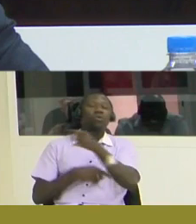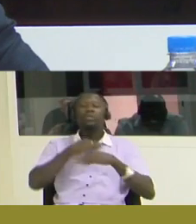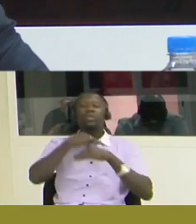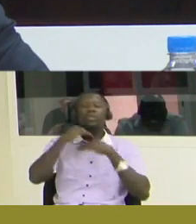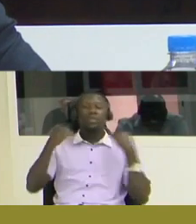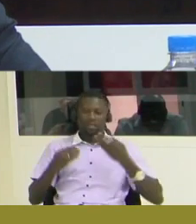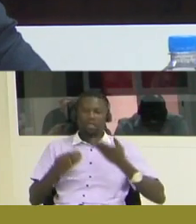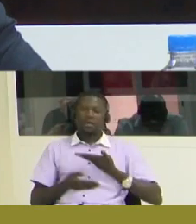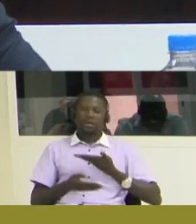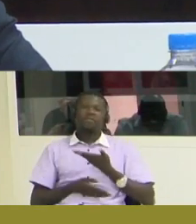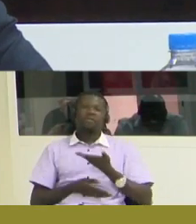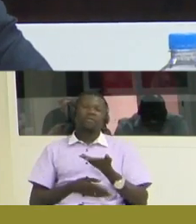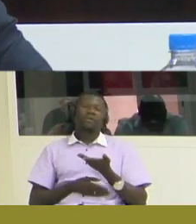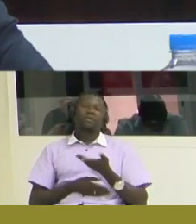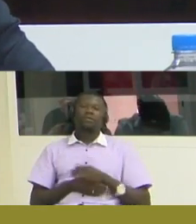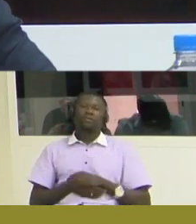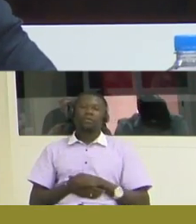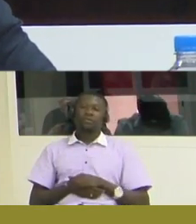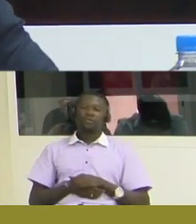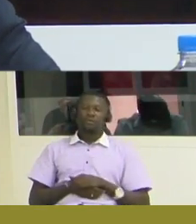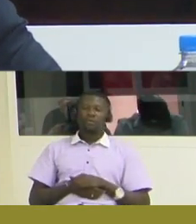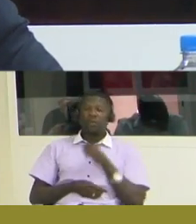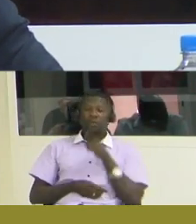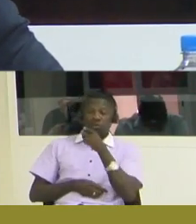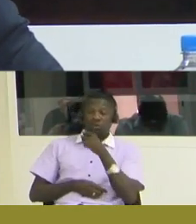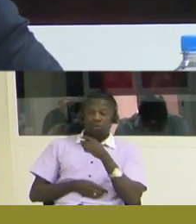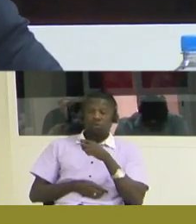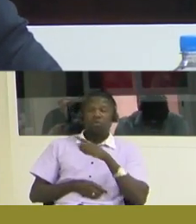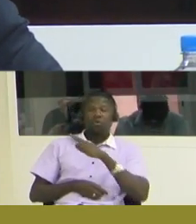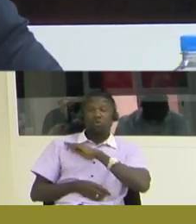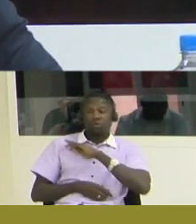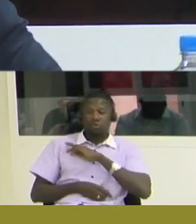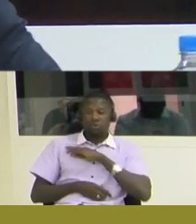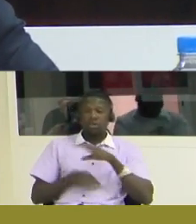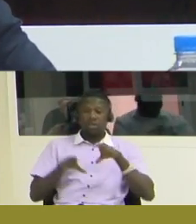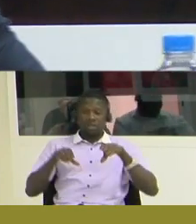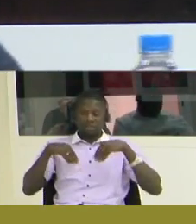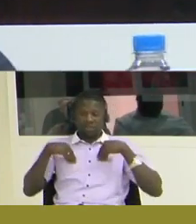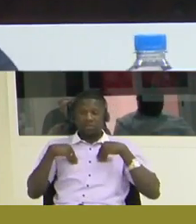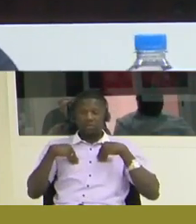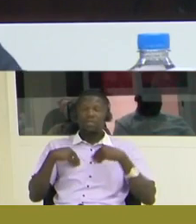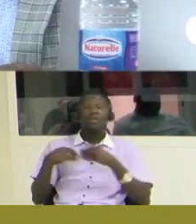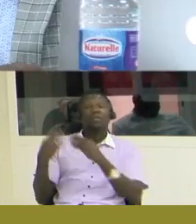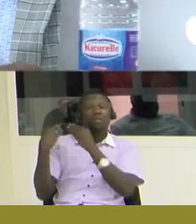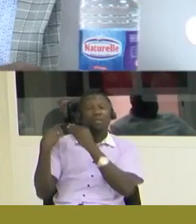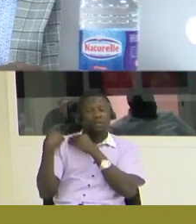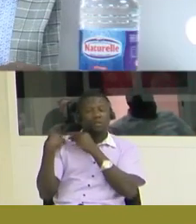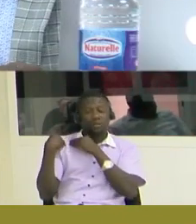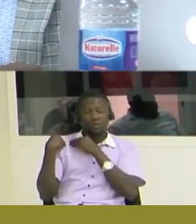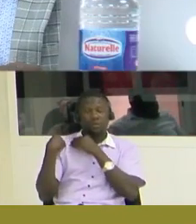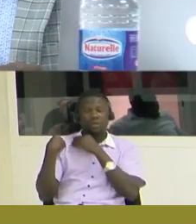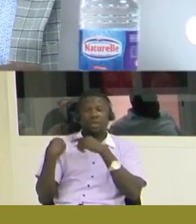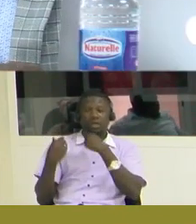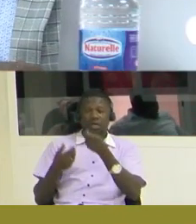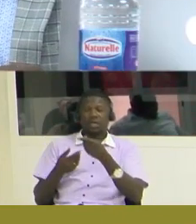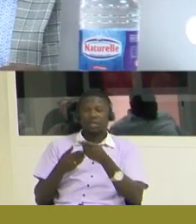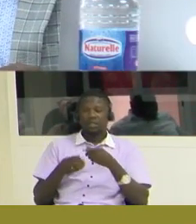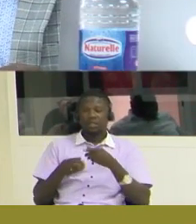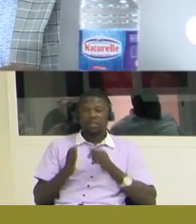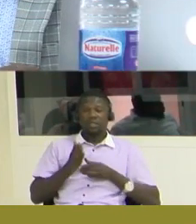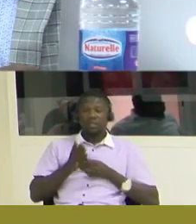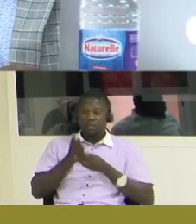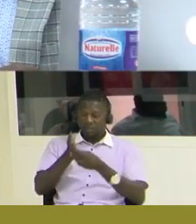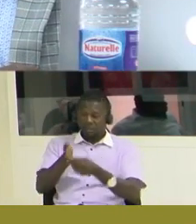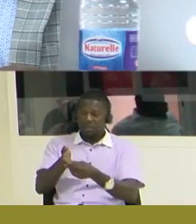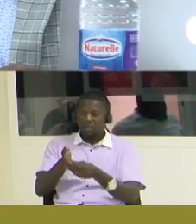you also accepted responsibility as a commander